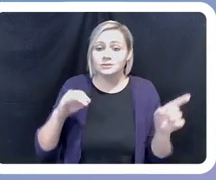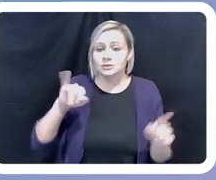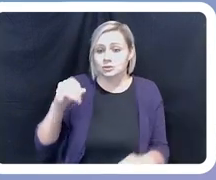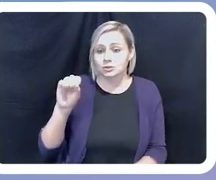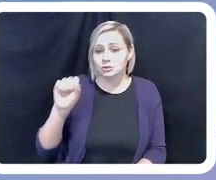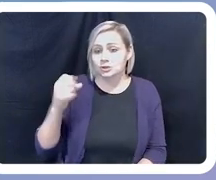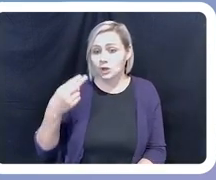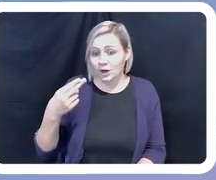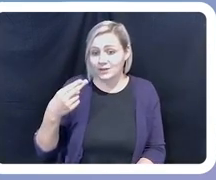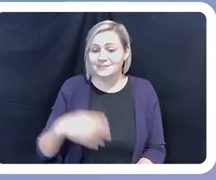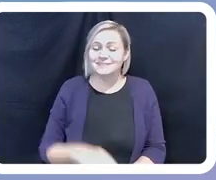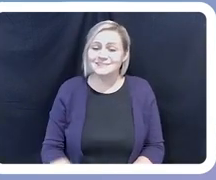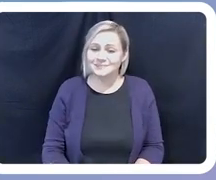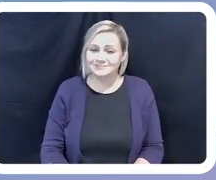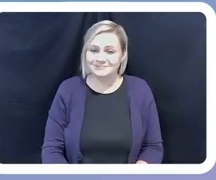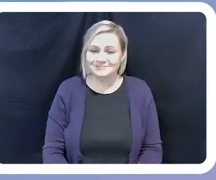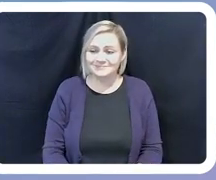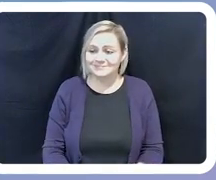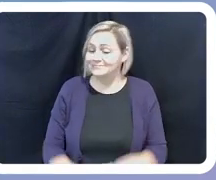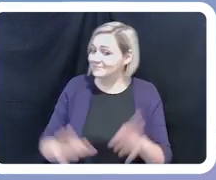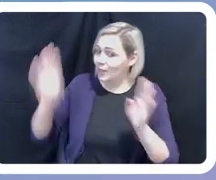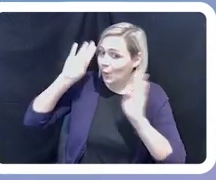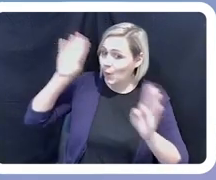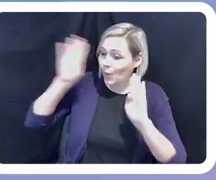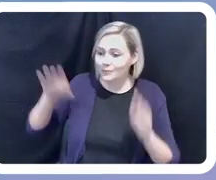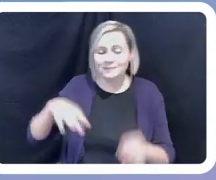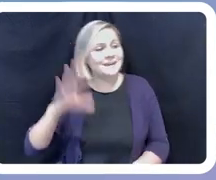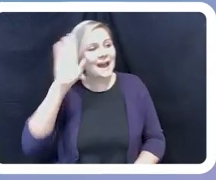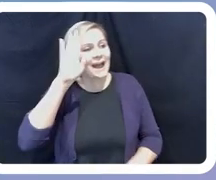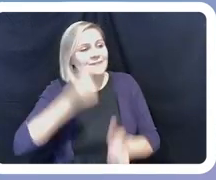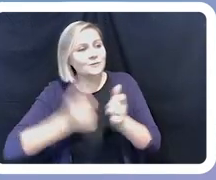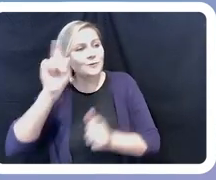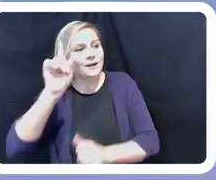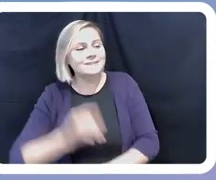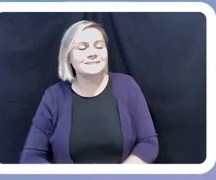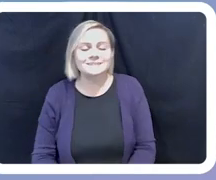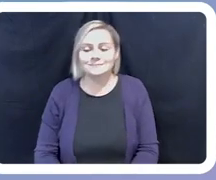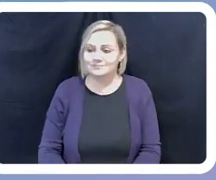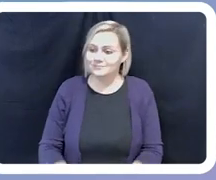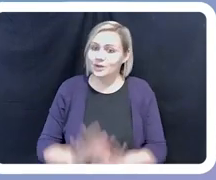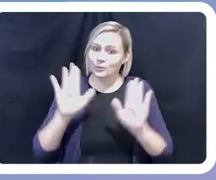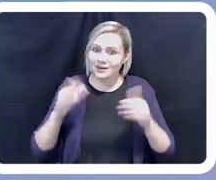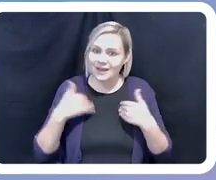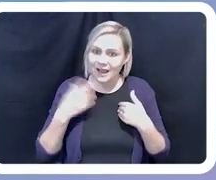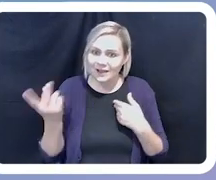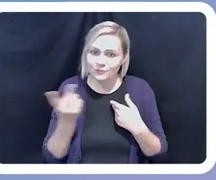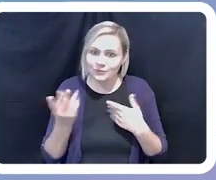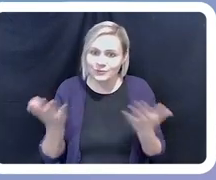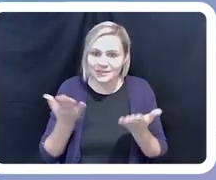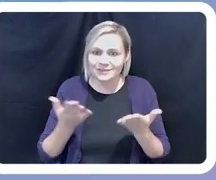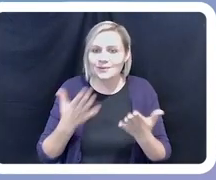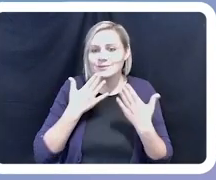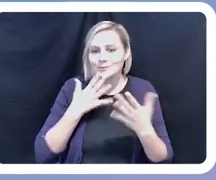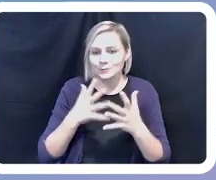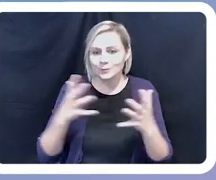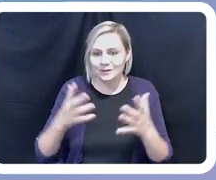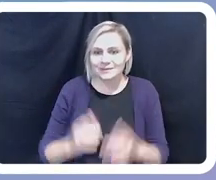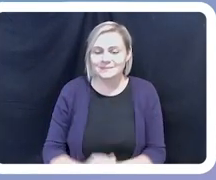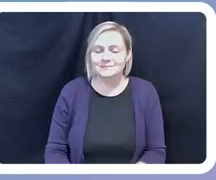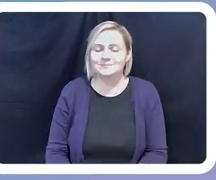Mr. Josh Swagman Felder. Hello, it's great to be here. It's great to have you guys here. Thank you so